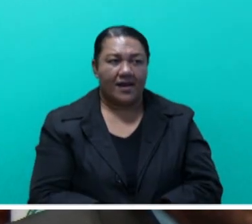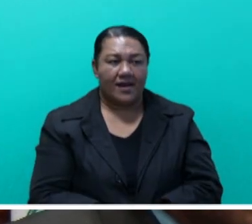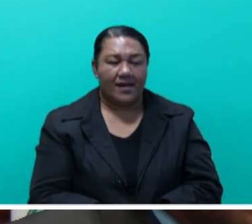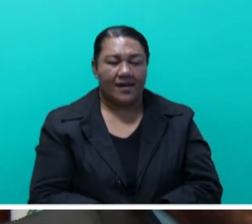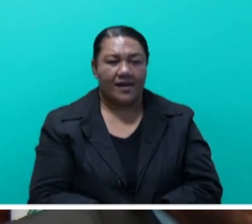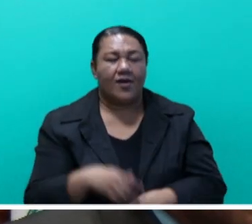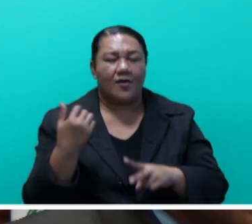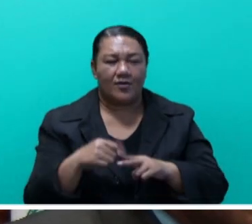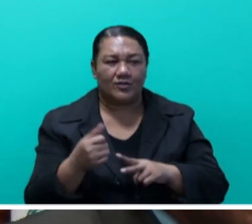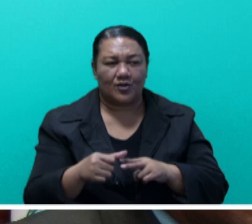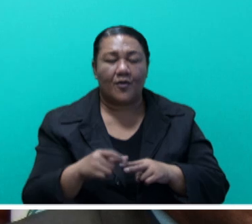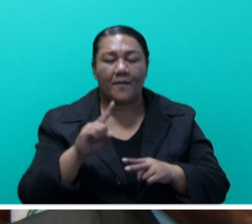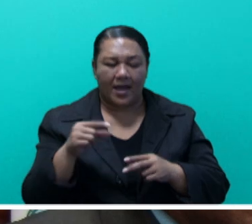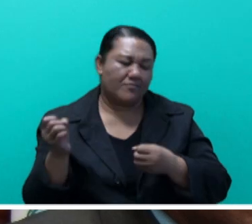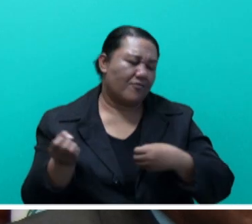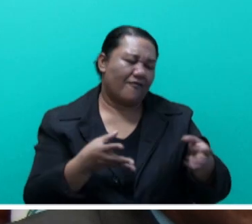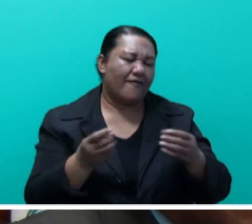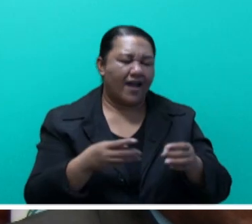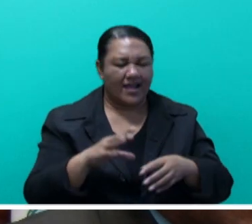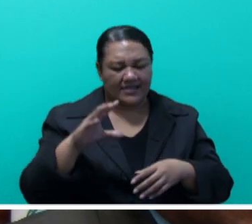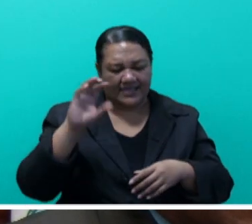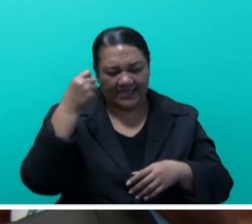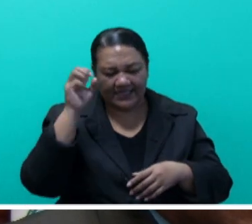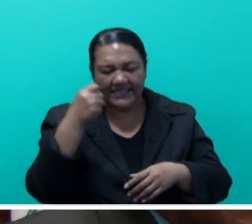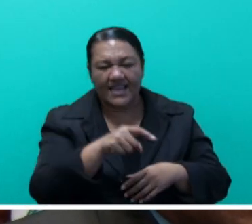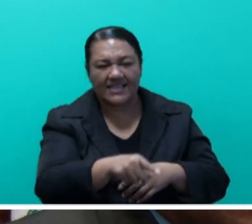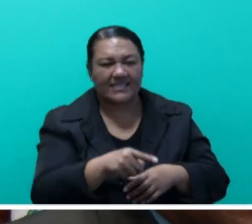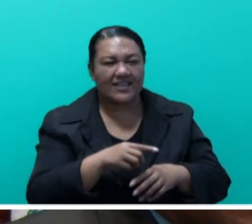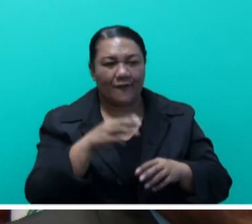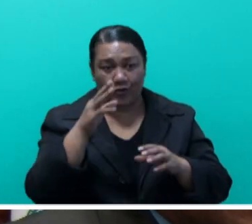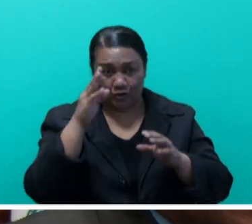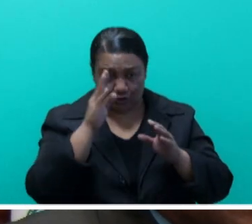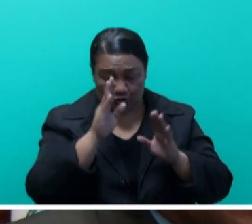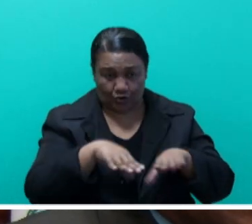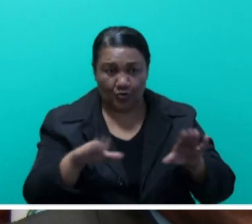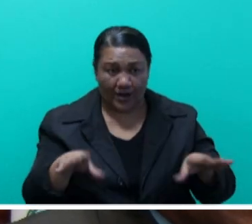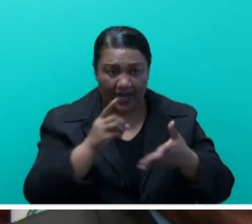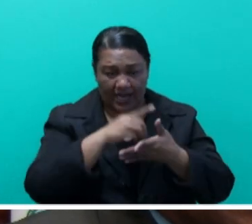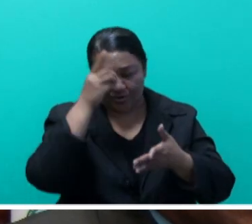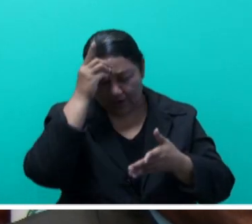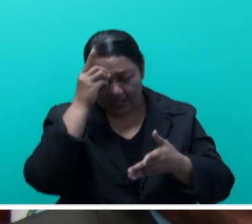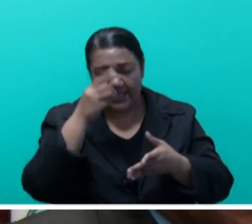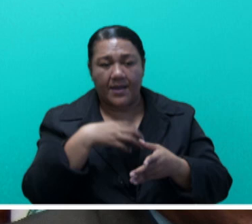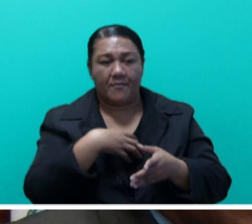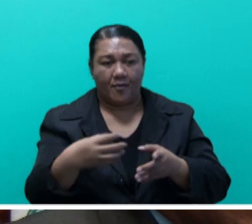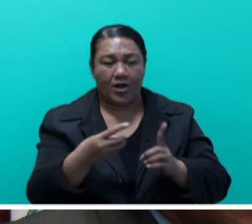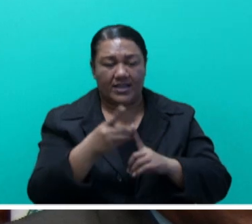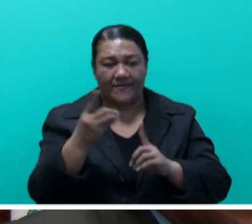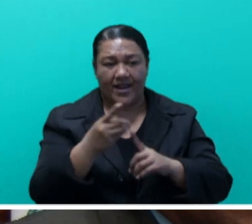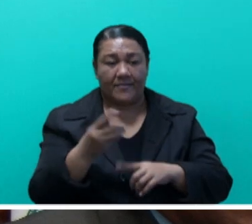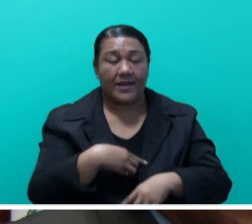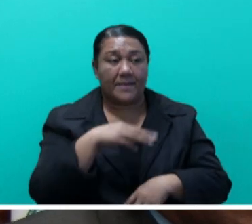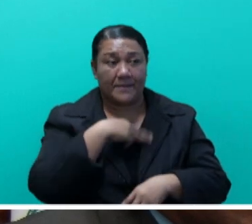to better education, financial stability, and opportunities for personal growth and development. Amidst the